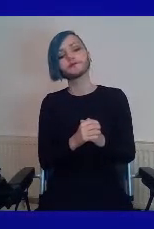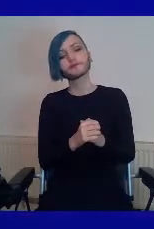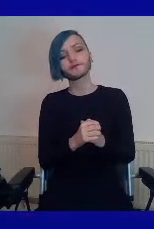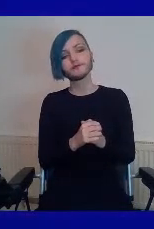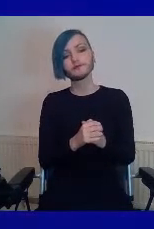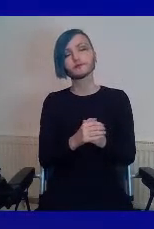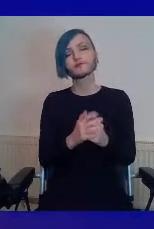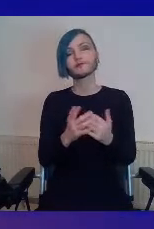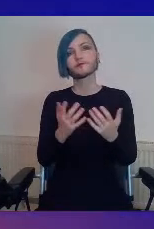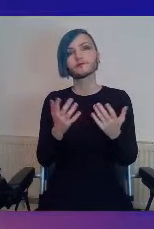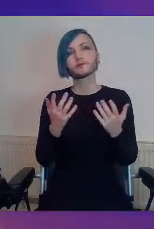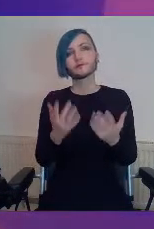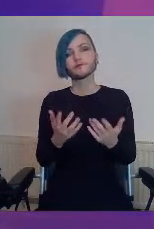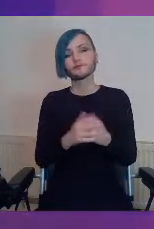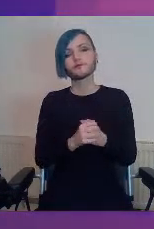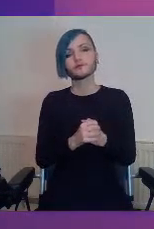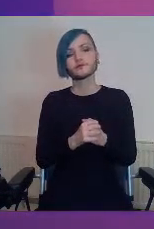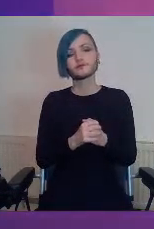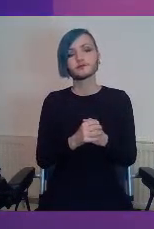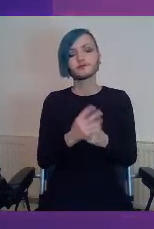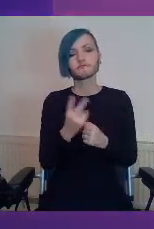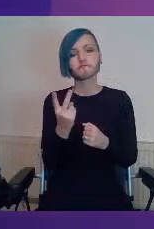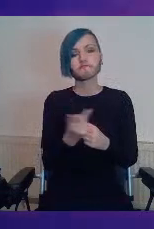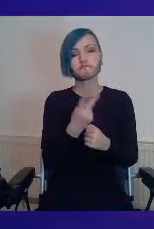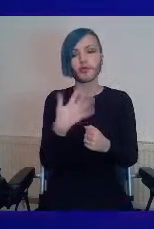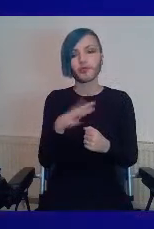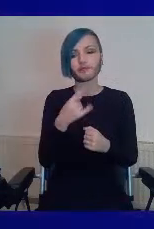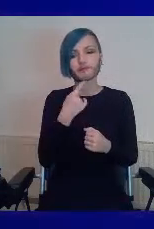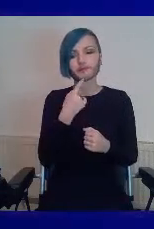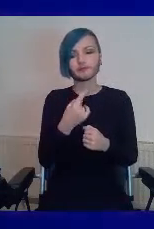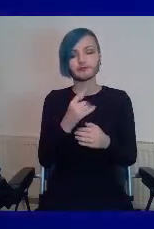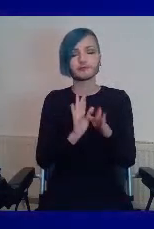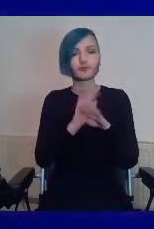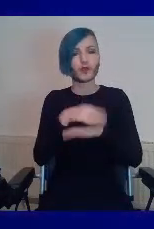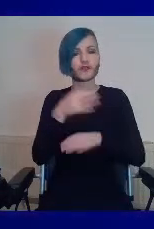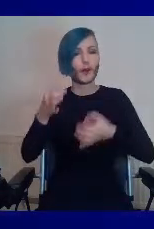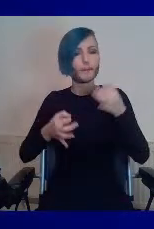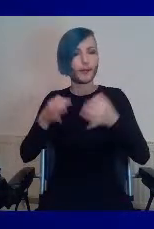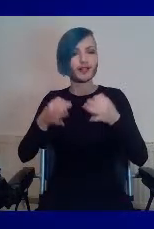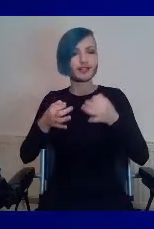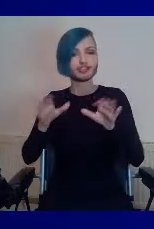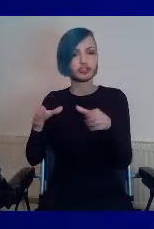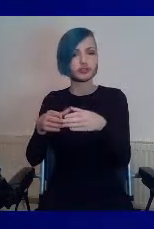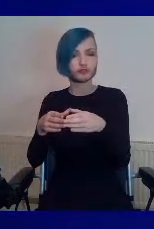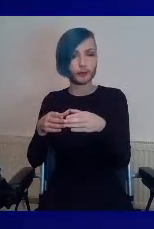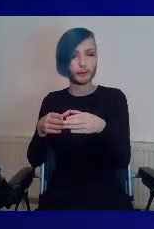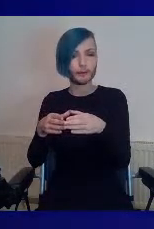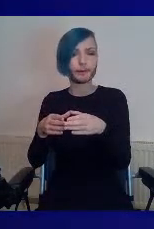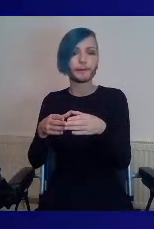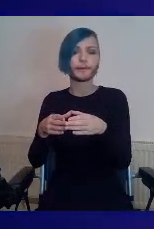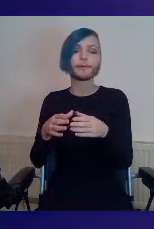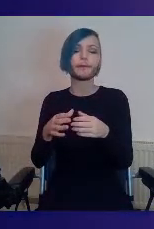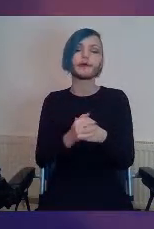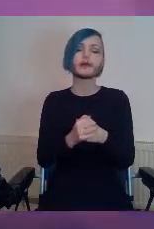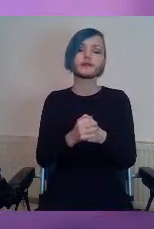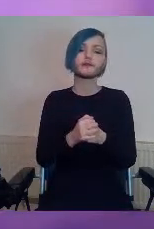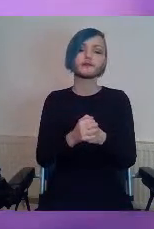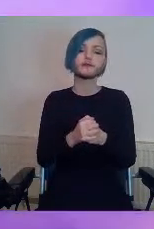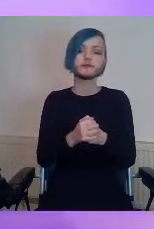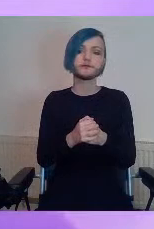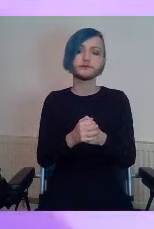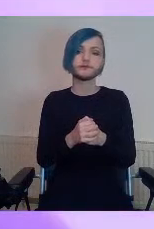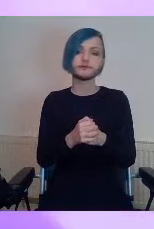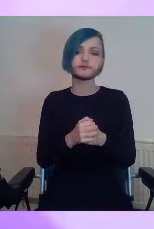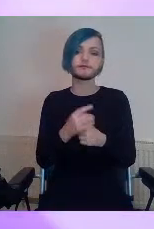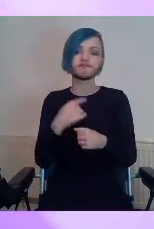of, like, both of you have mentioned political parties, and we're also, you know, like, I think we see this